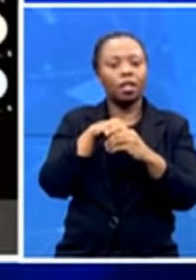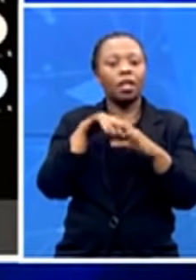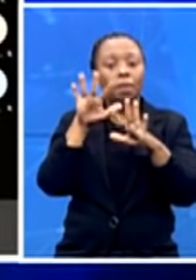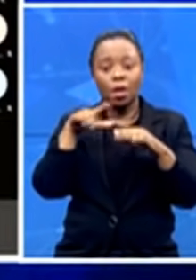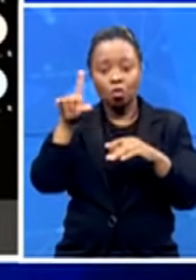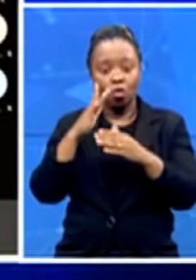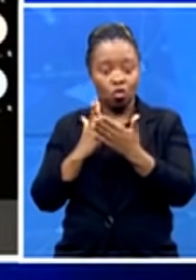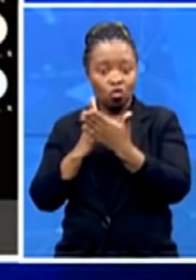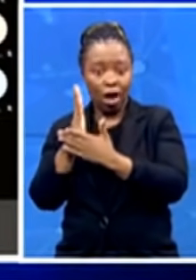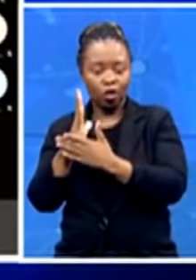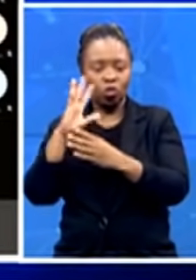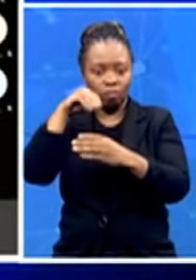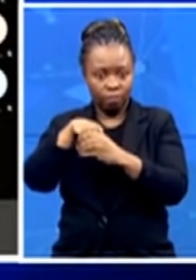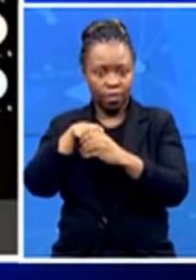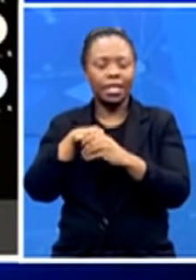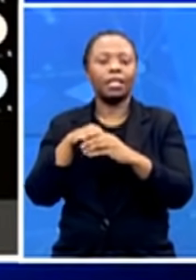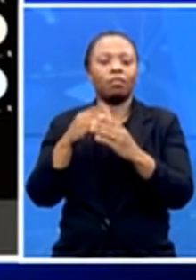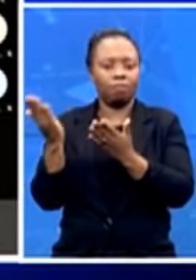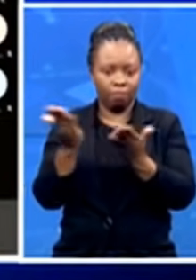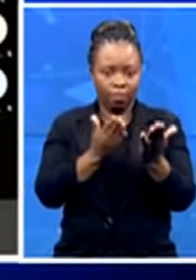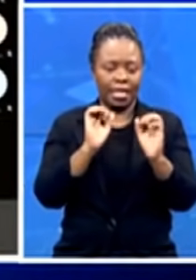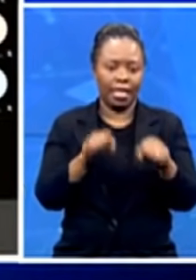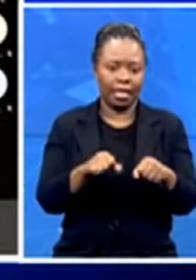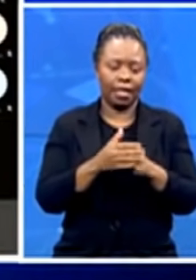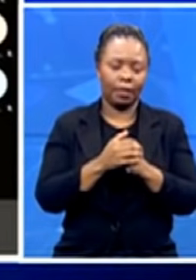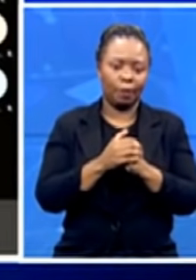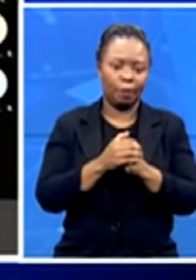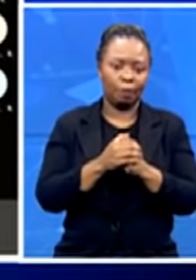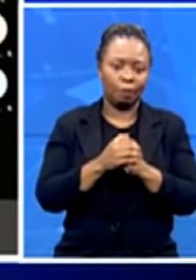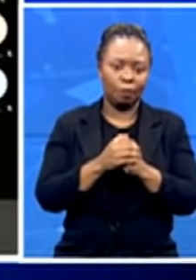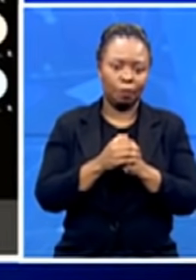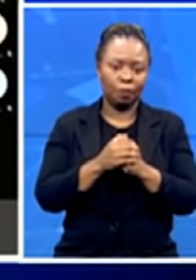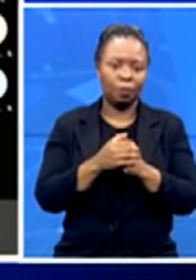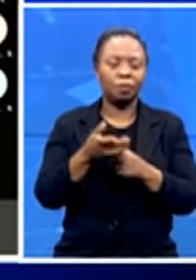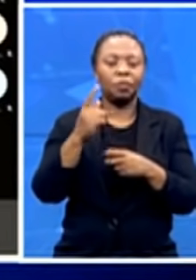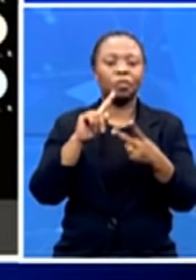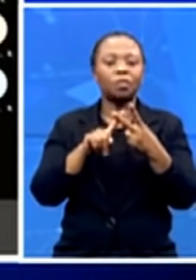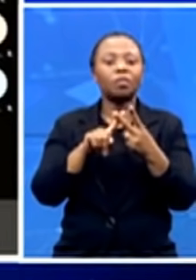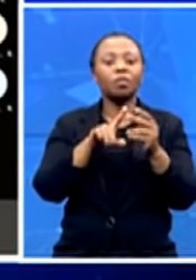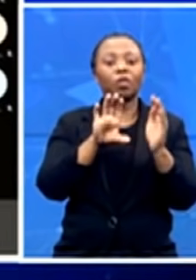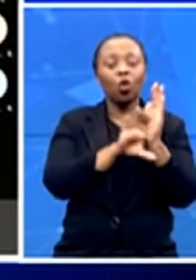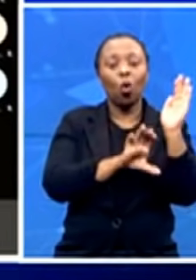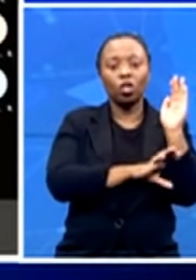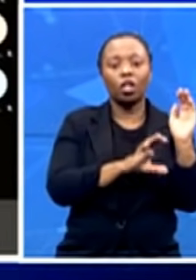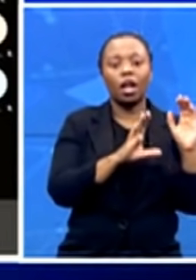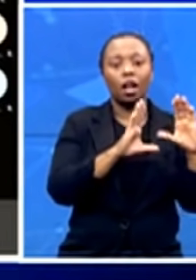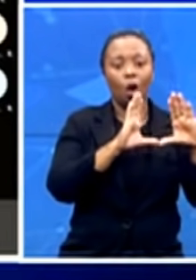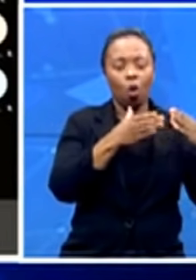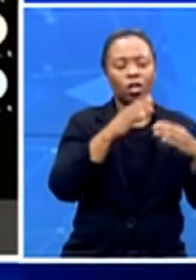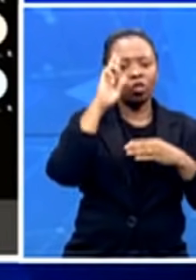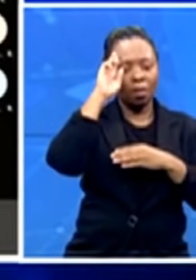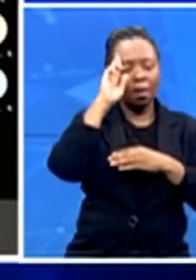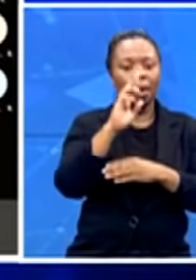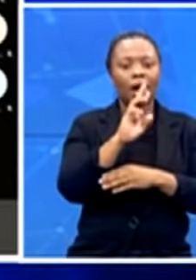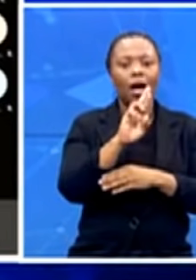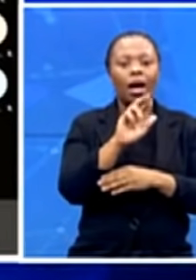that, it is also, as the Constitutional Court reminded us in the matter of Ramaphosa versus Magashule,